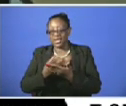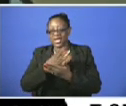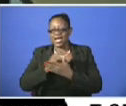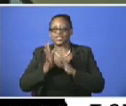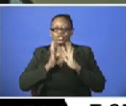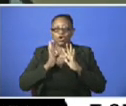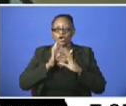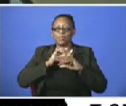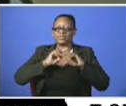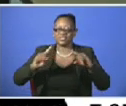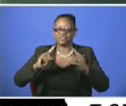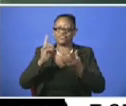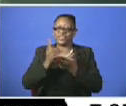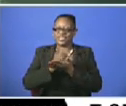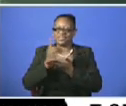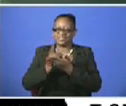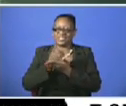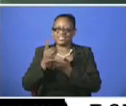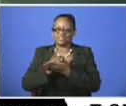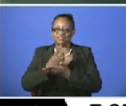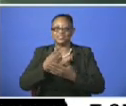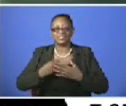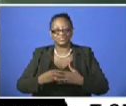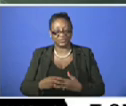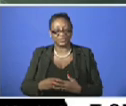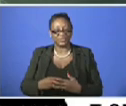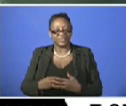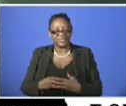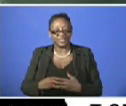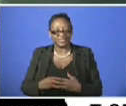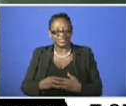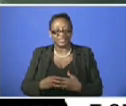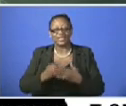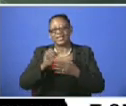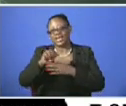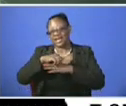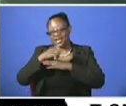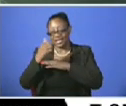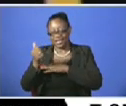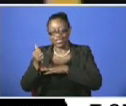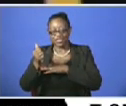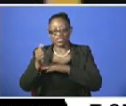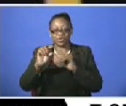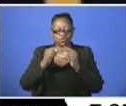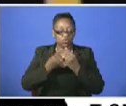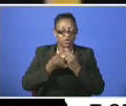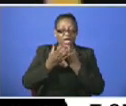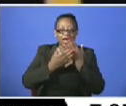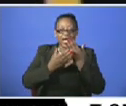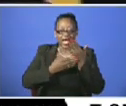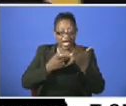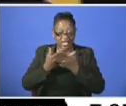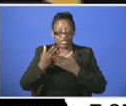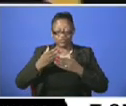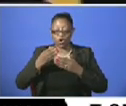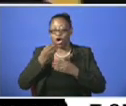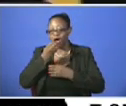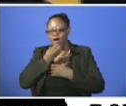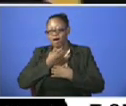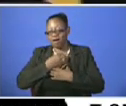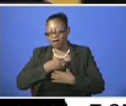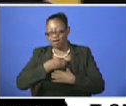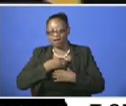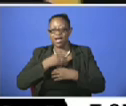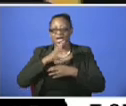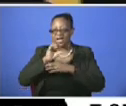addressing other issues of national interest. Other organizations, such as Hands for Hunger and other charitable